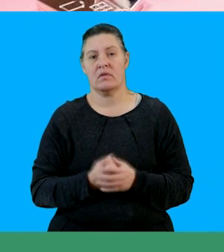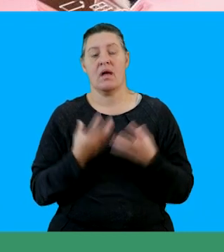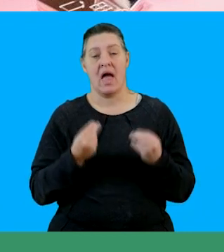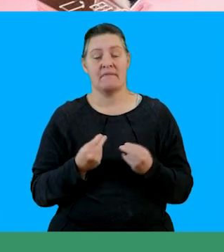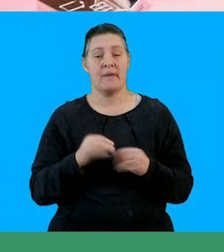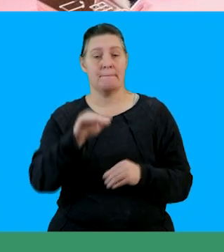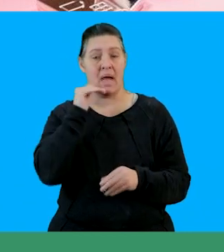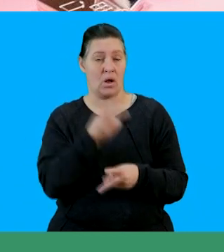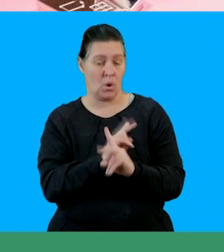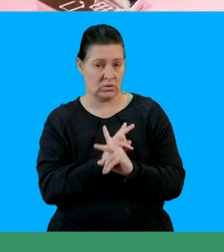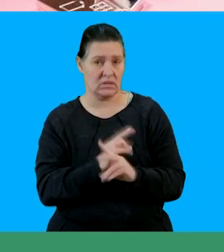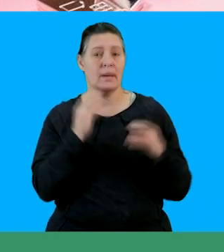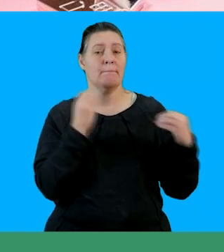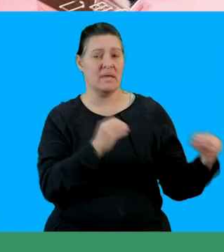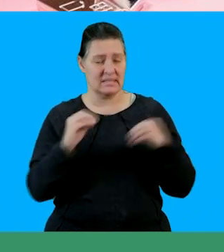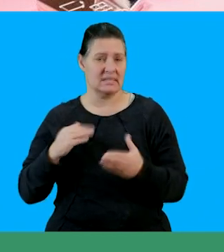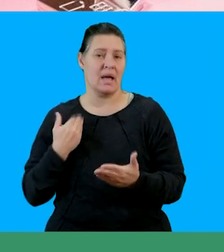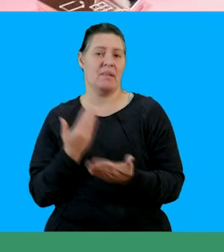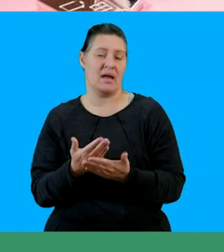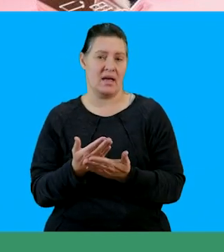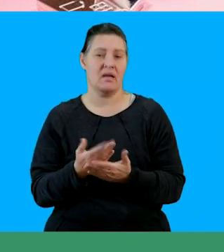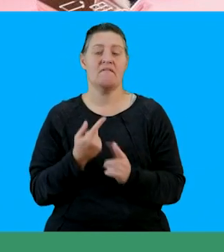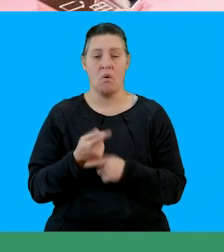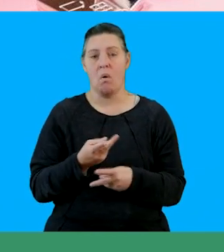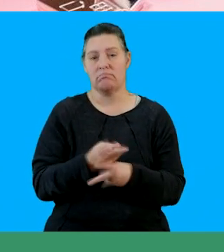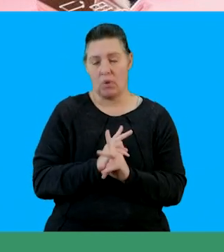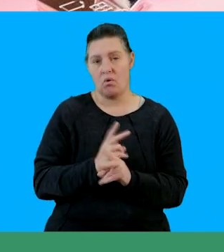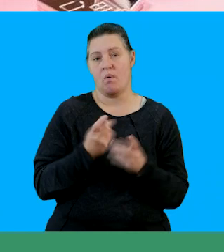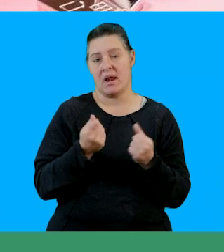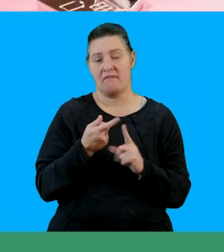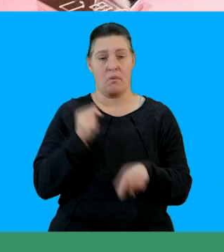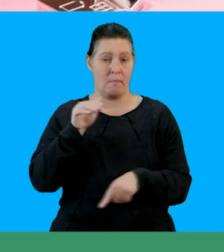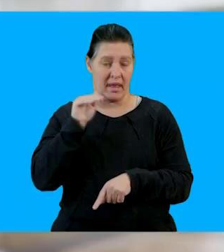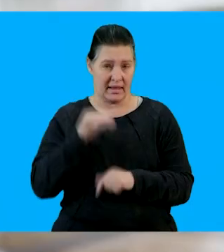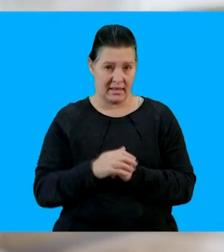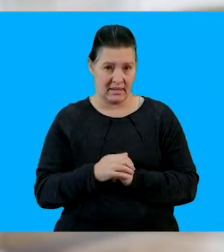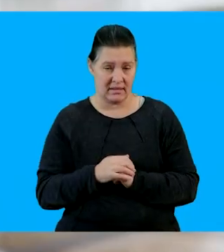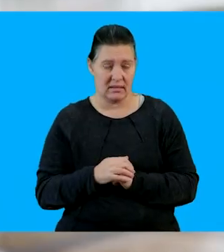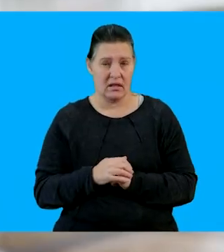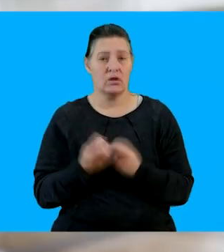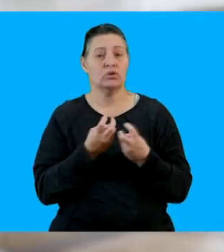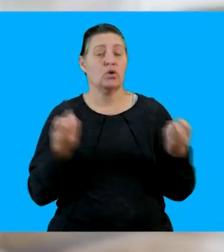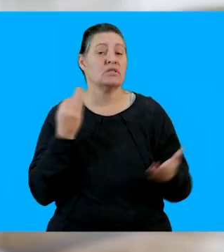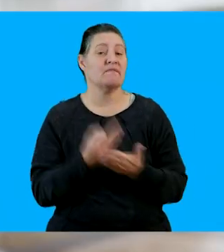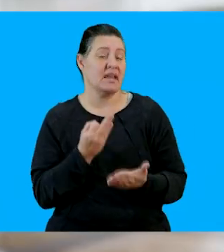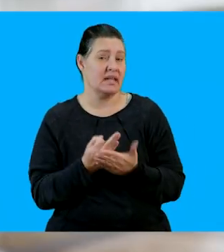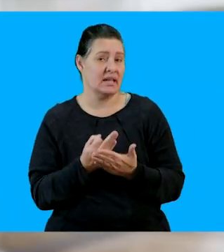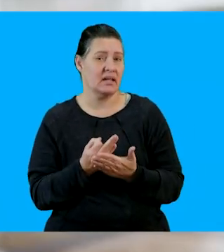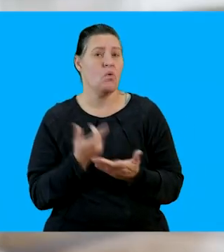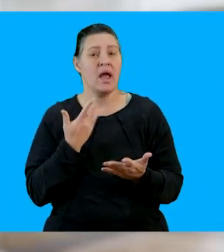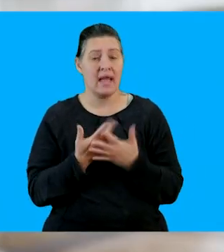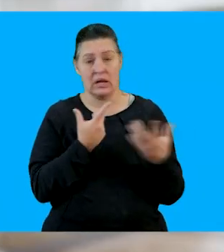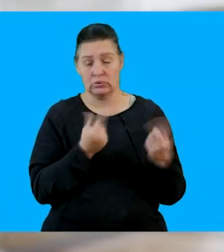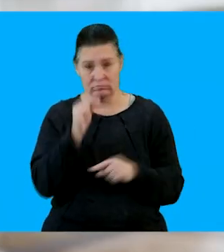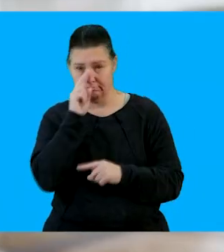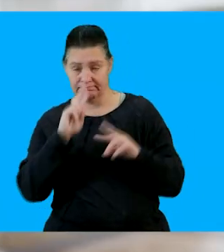We have bank loans. Businesses may apply to borrow money from the bank. So a source of funding that we